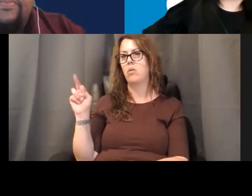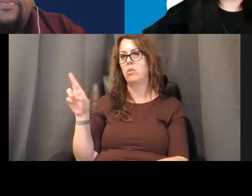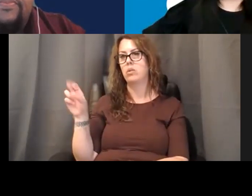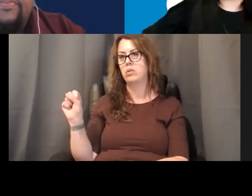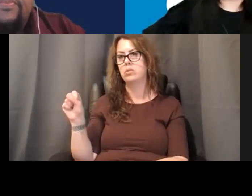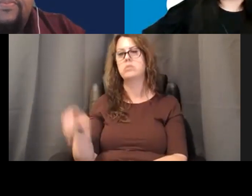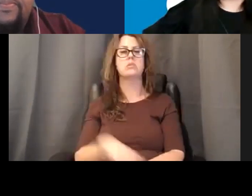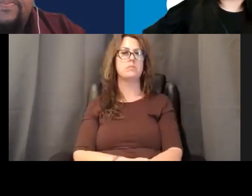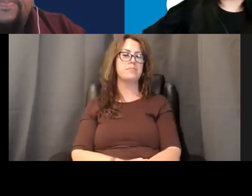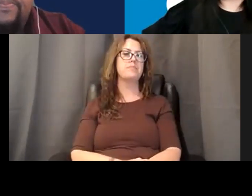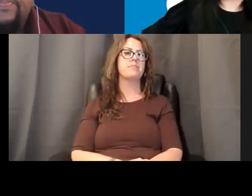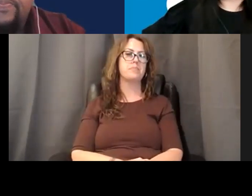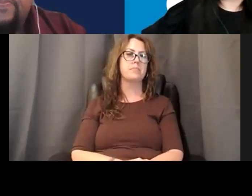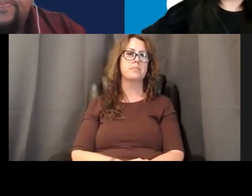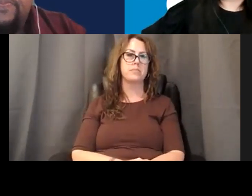forward.